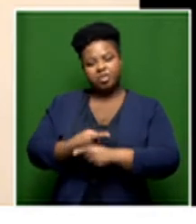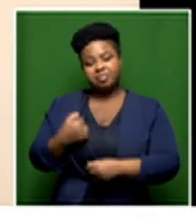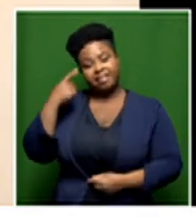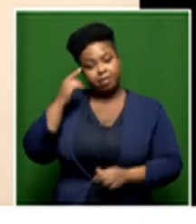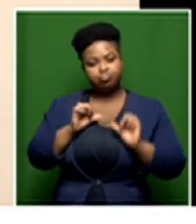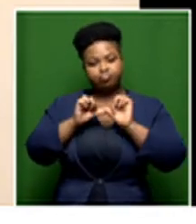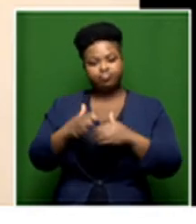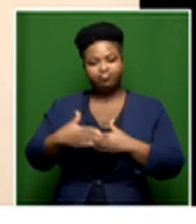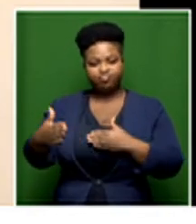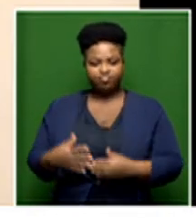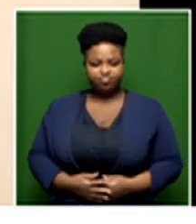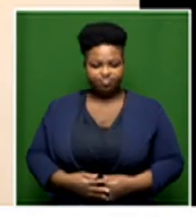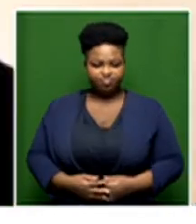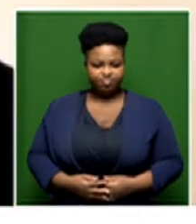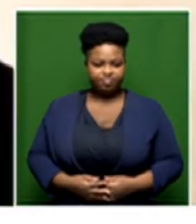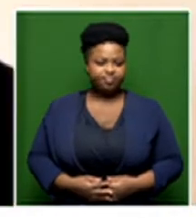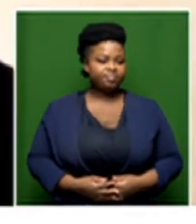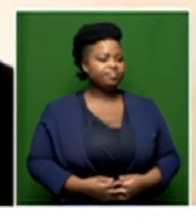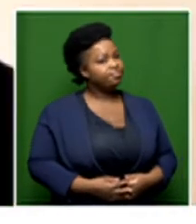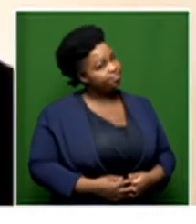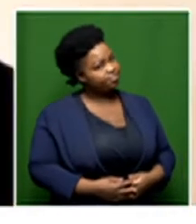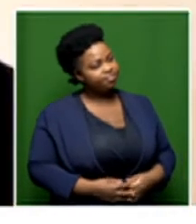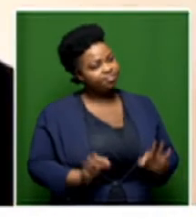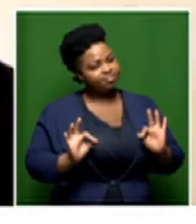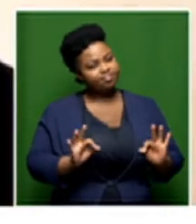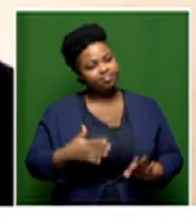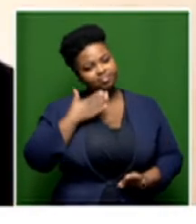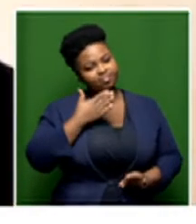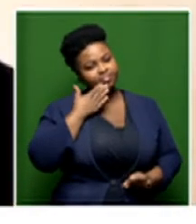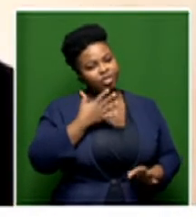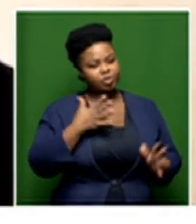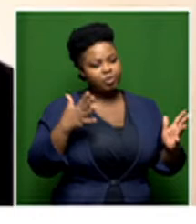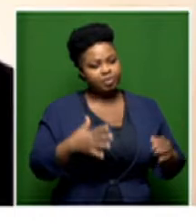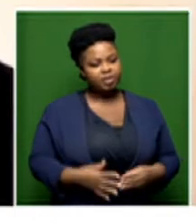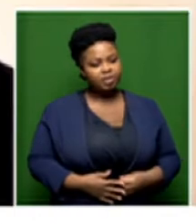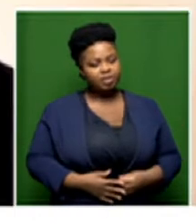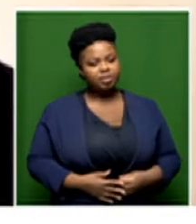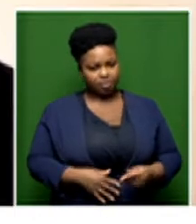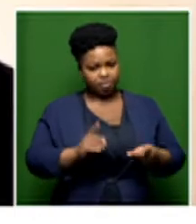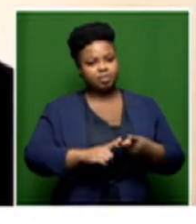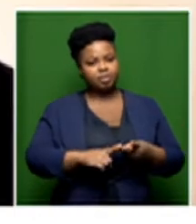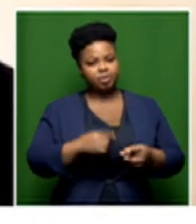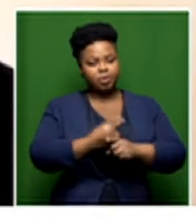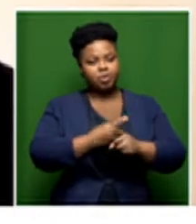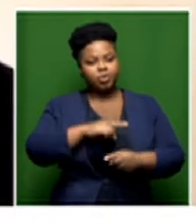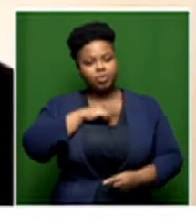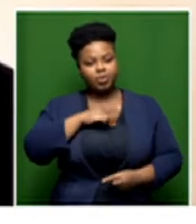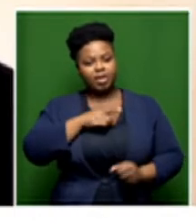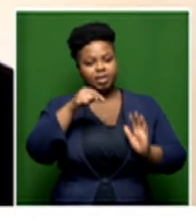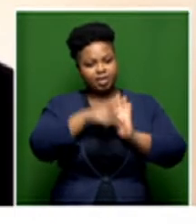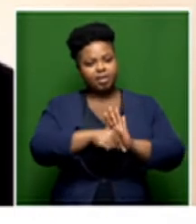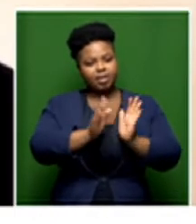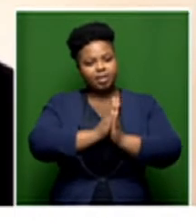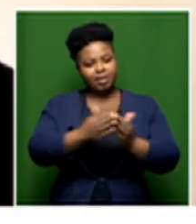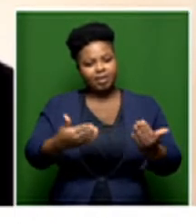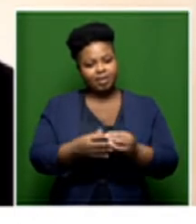track. Well, absolutely fabulous. And thank you so much, Zubeida Jaffer, for sharing some of your insights from your